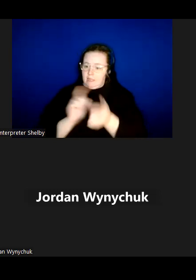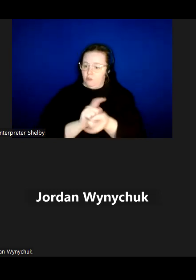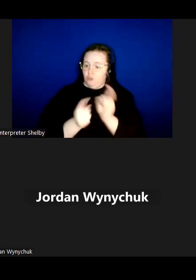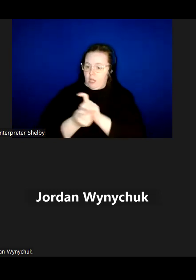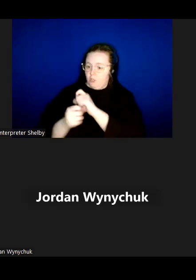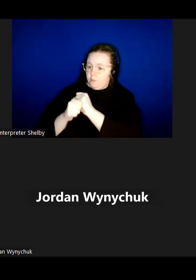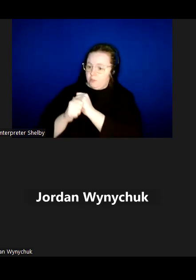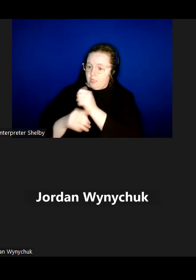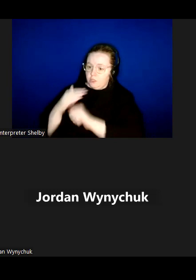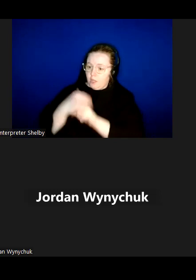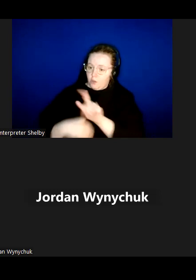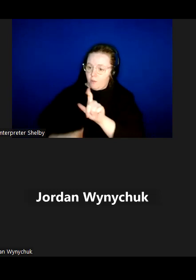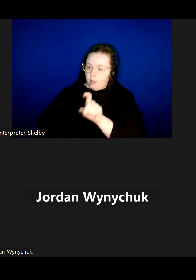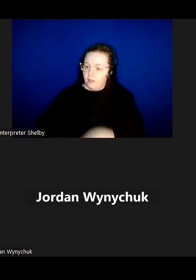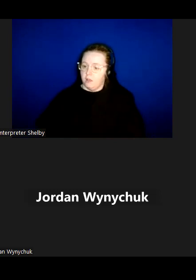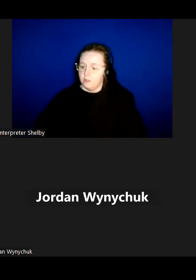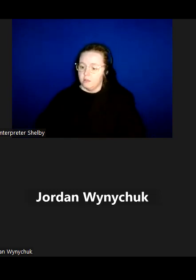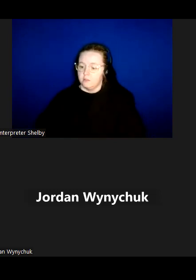protections under that will?